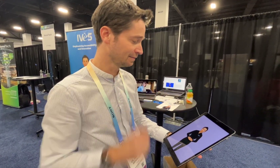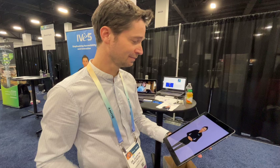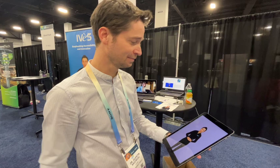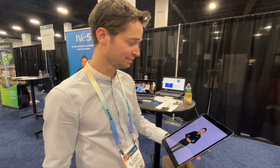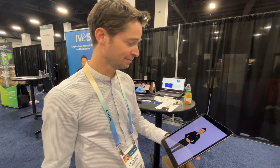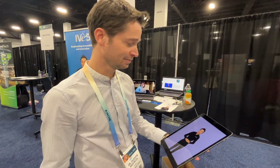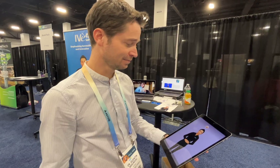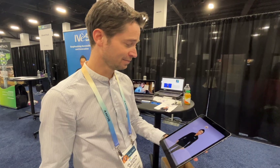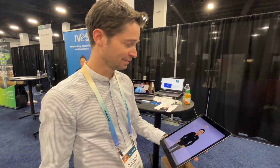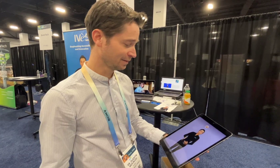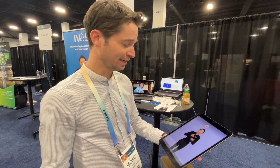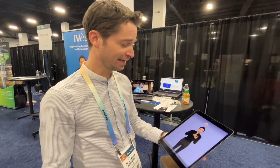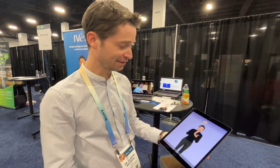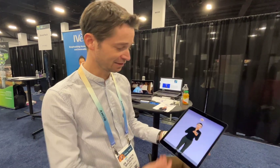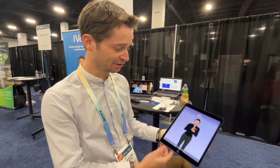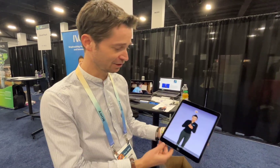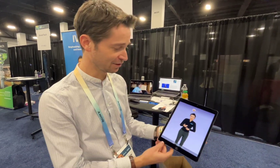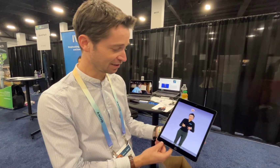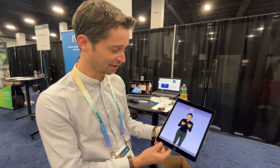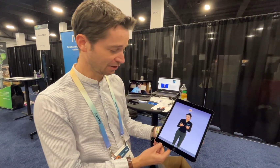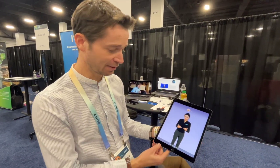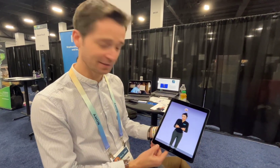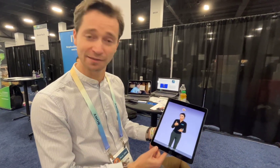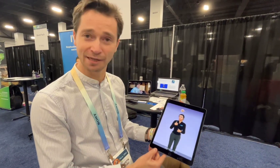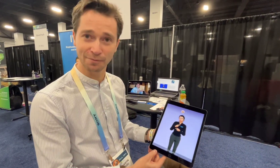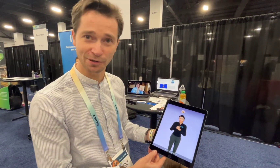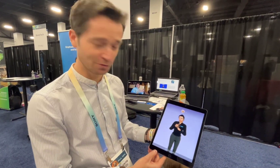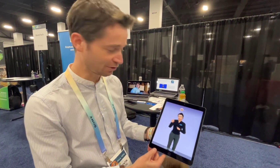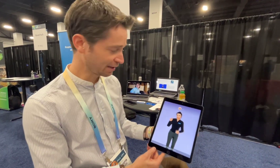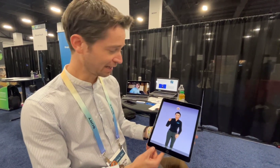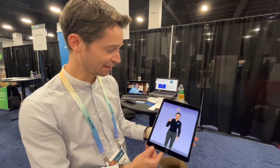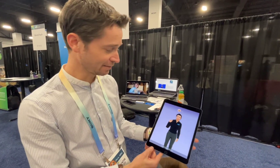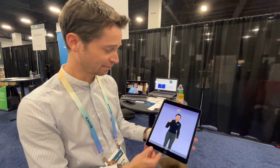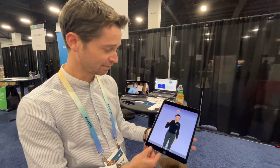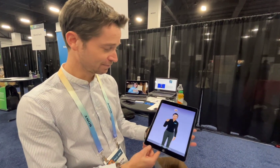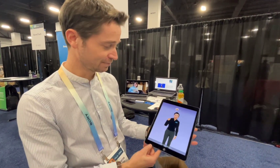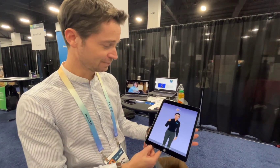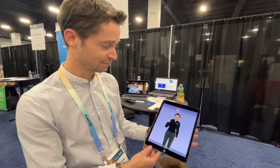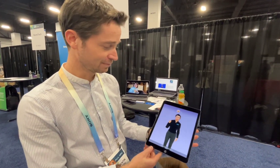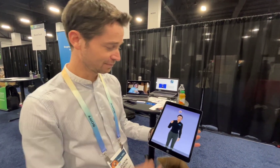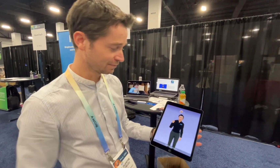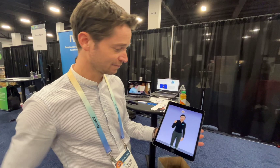and that she understands. All right, I'm going to call Aina.